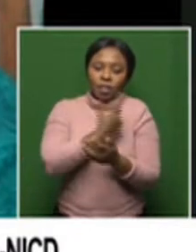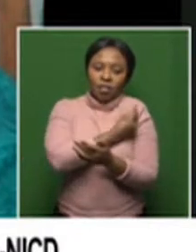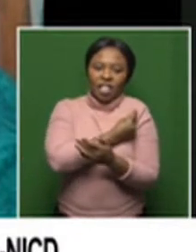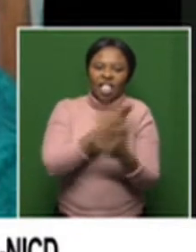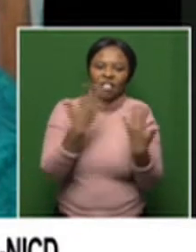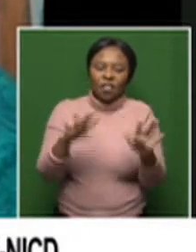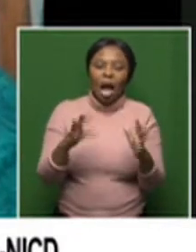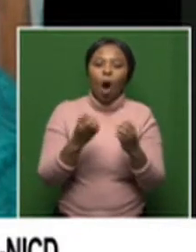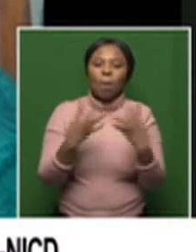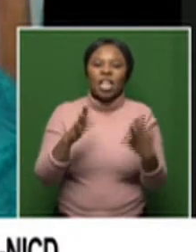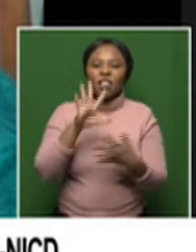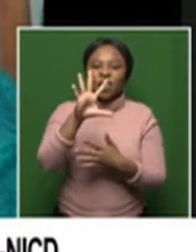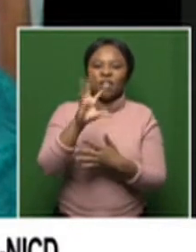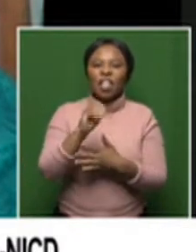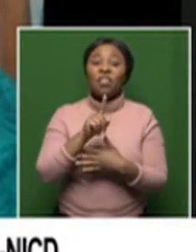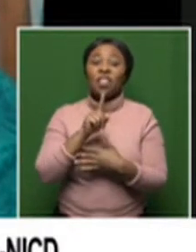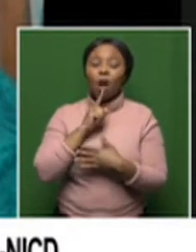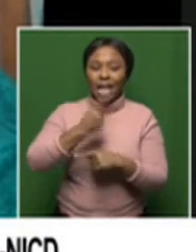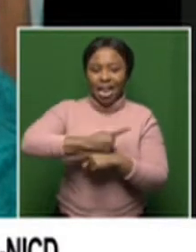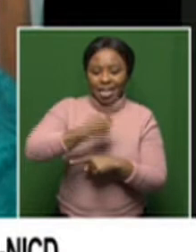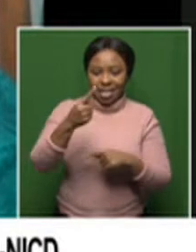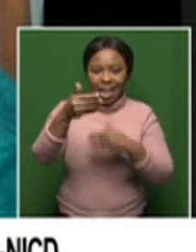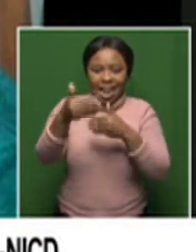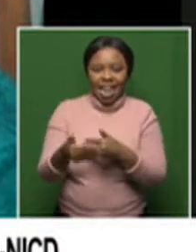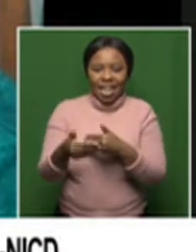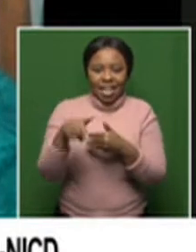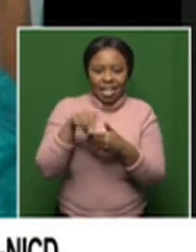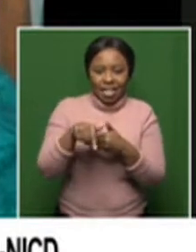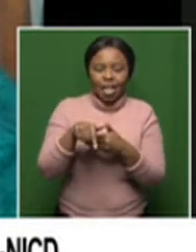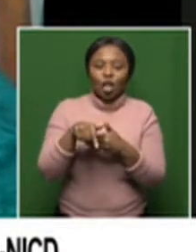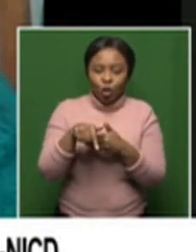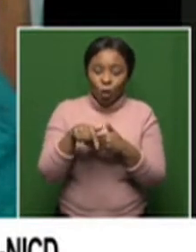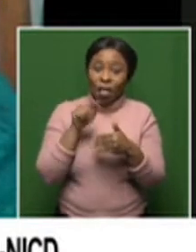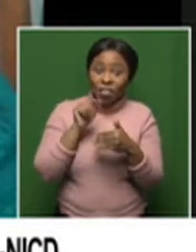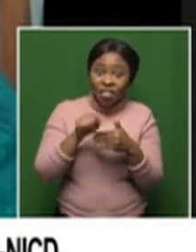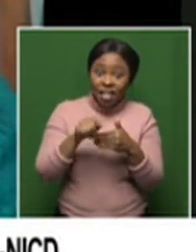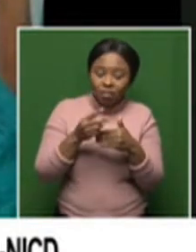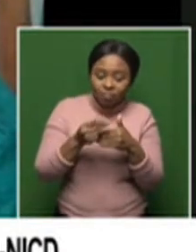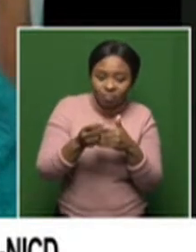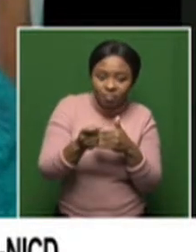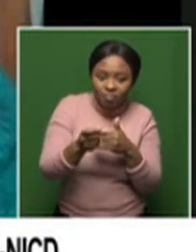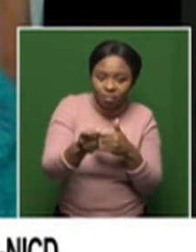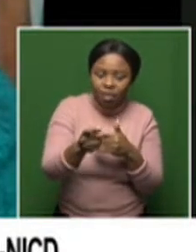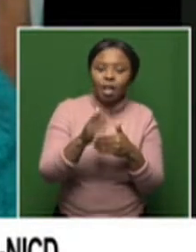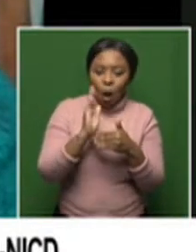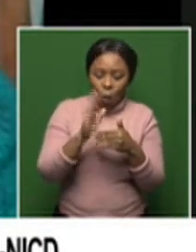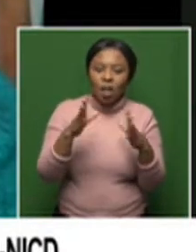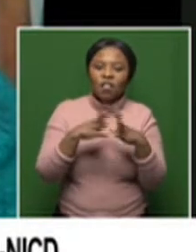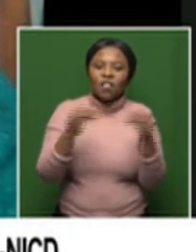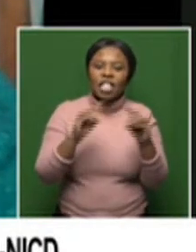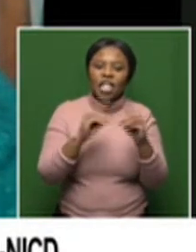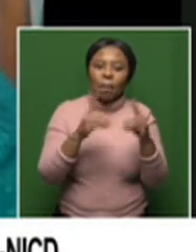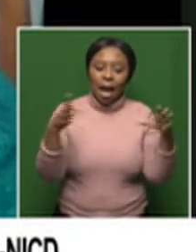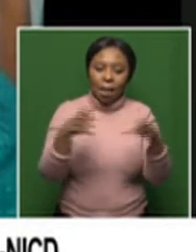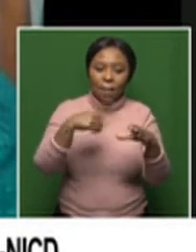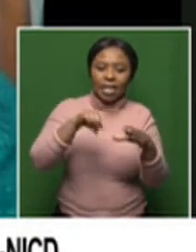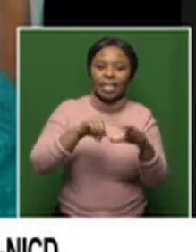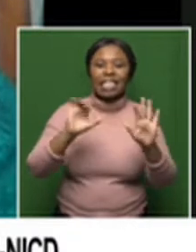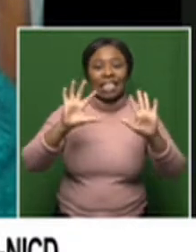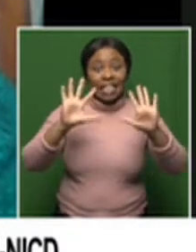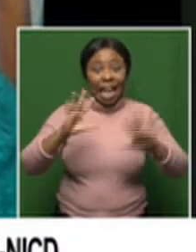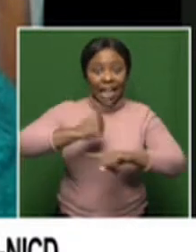day. For the past 2 days, at this rate, we will be able to finish the sector within 10 days, as we